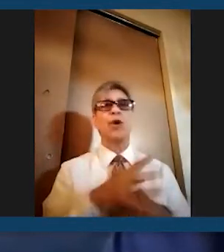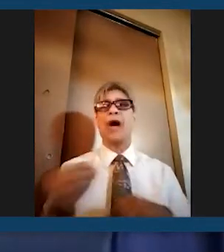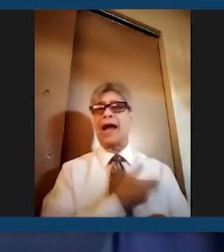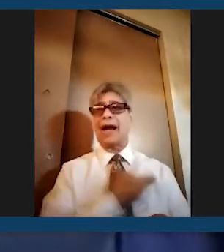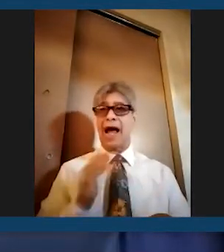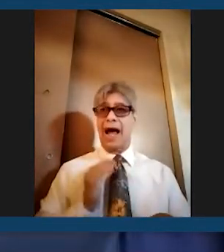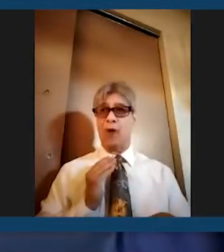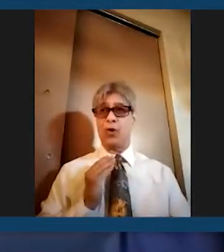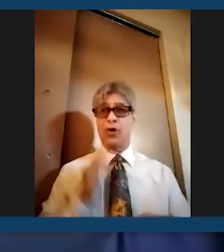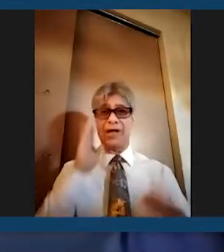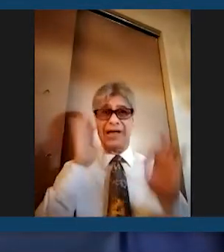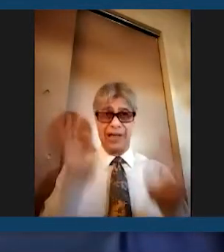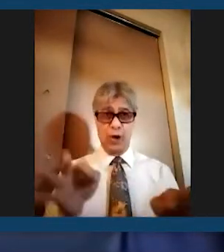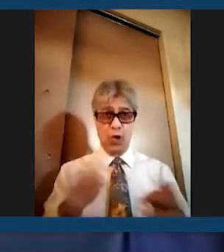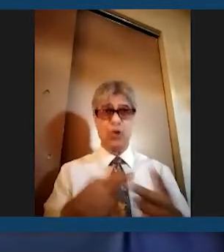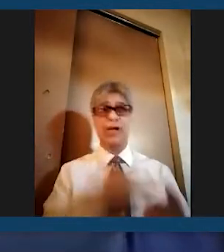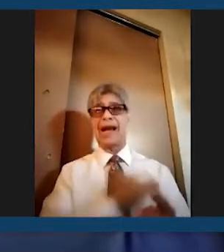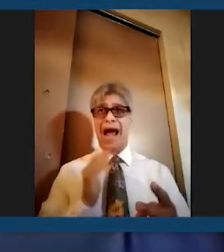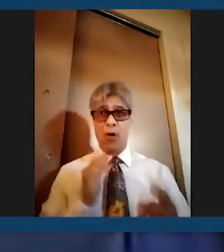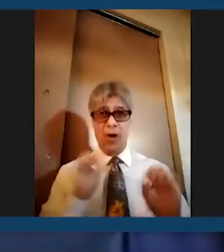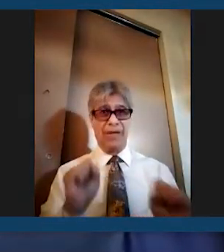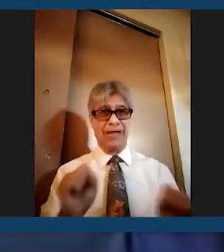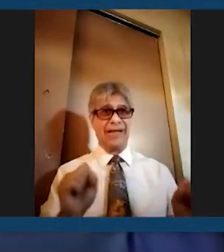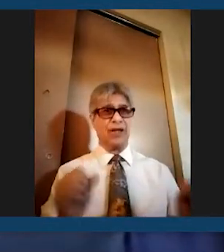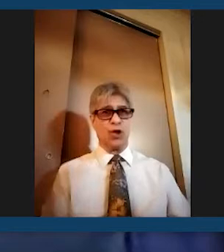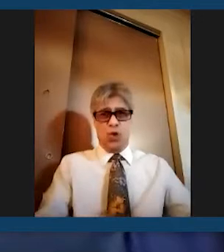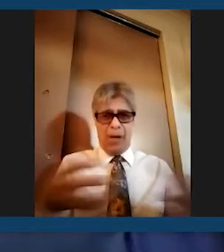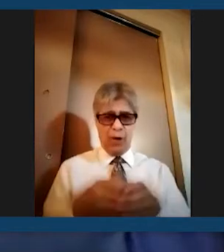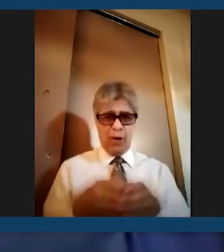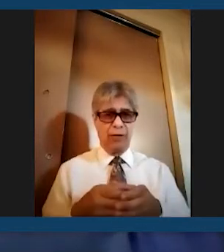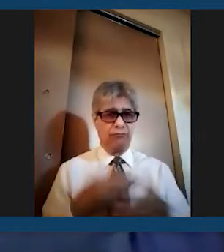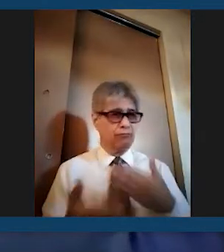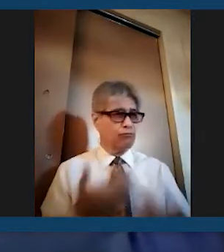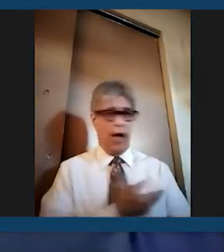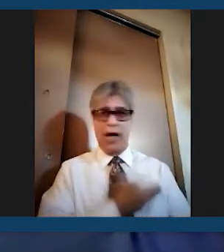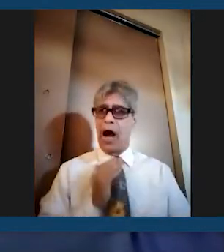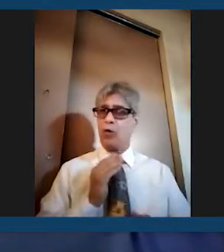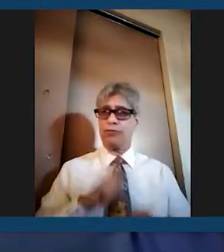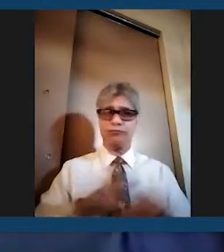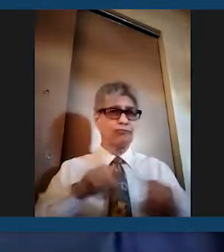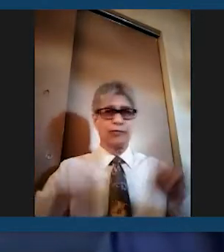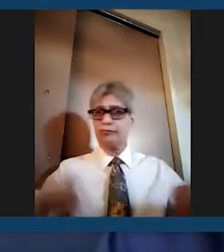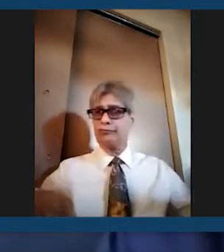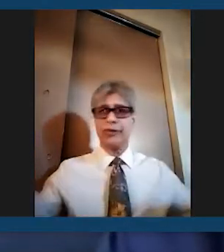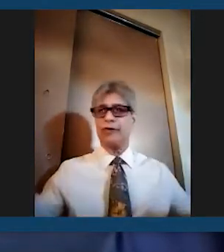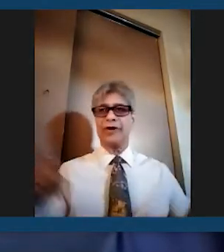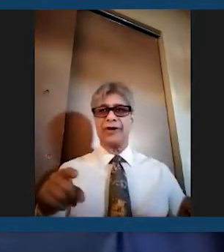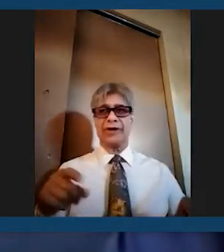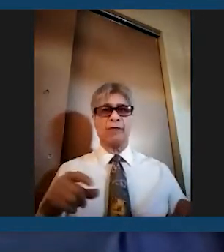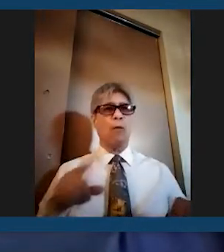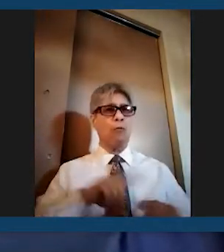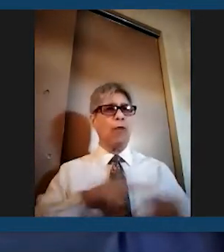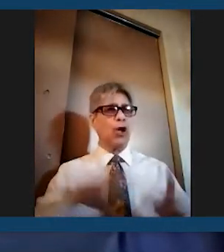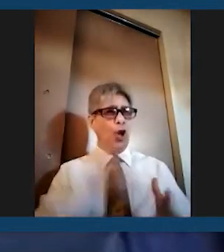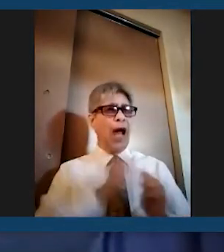inclusion and our ability to come together despite our differences and to learn and understand each other is what makes us an amazing party. But